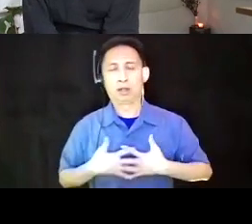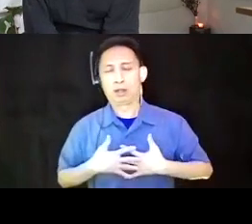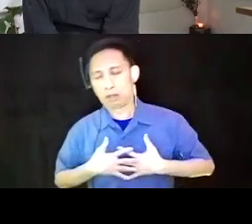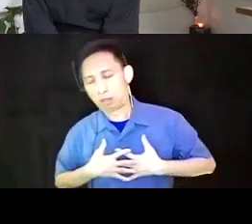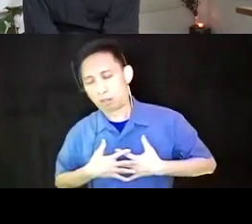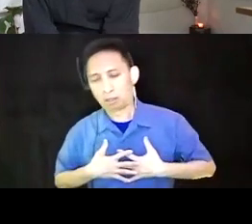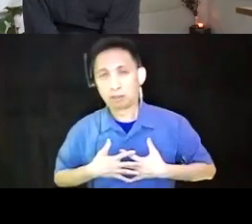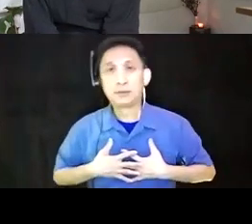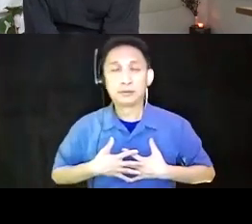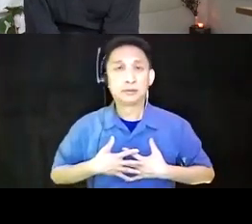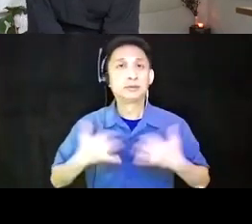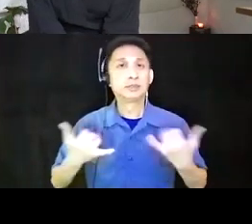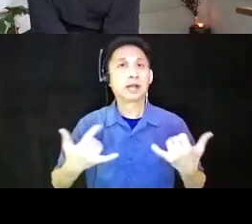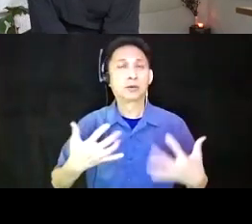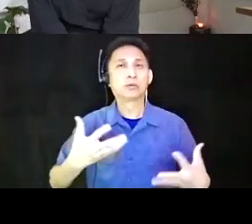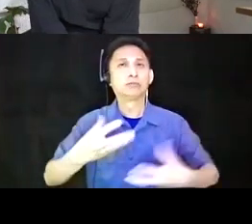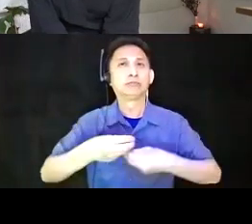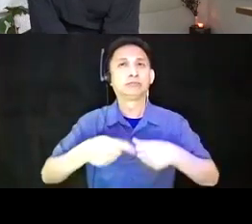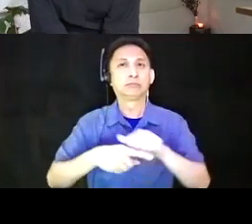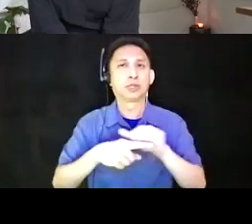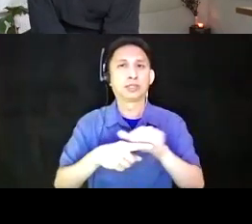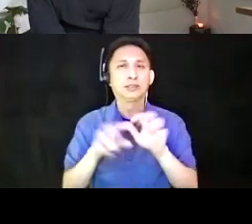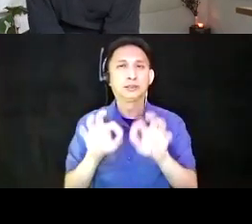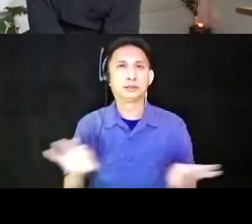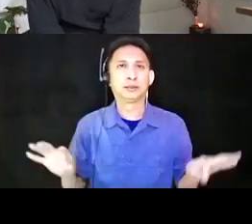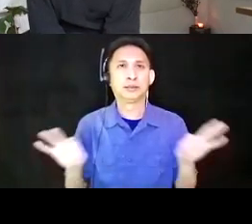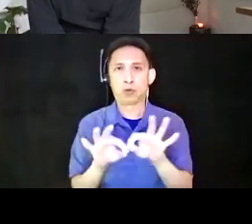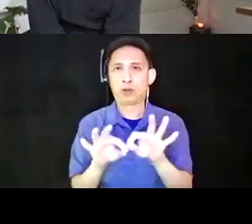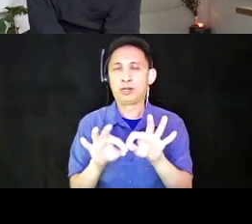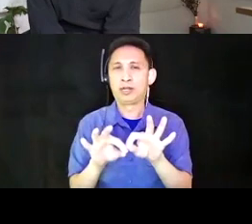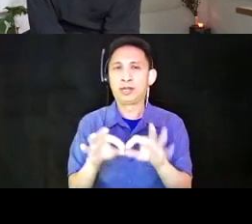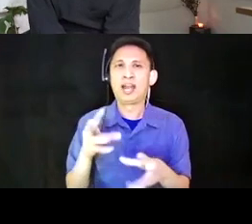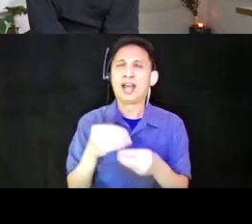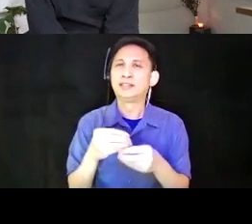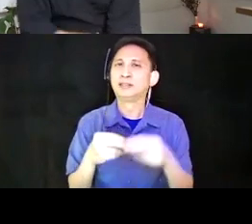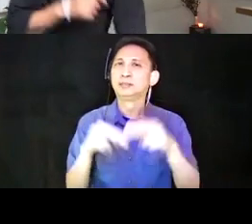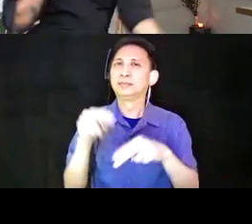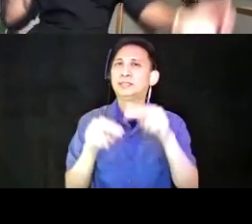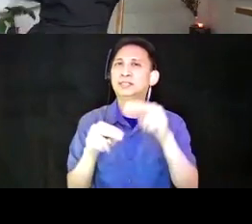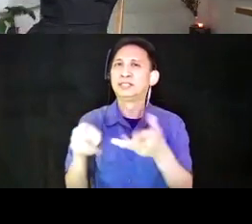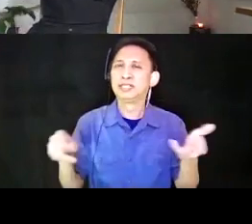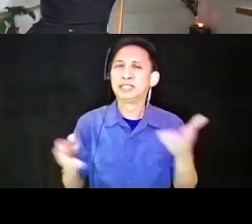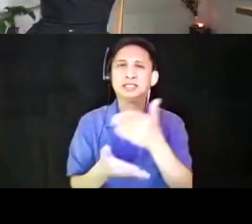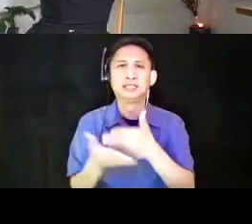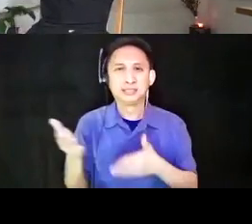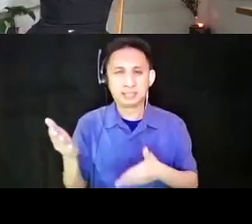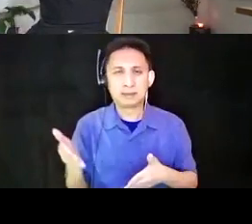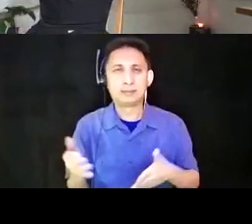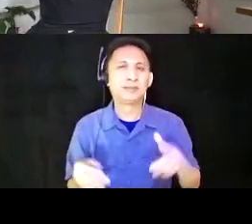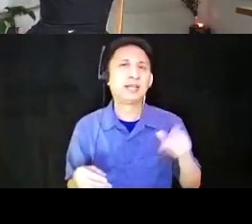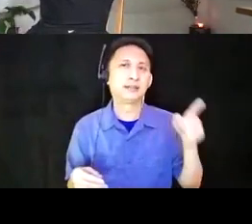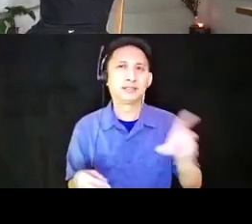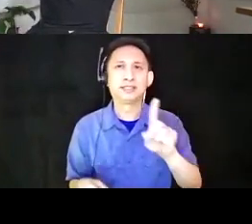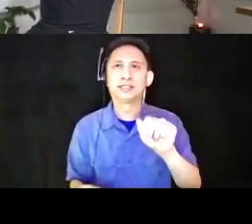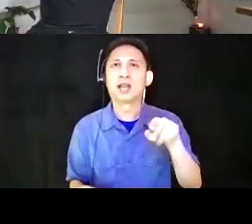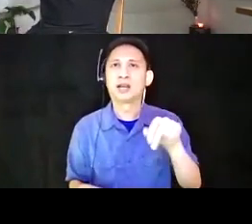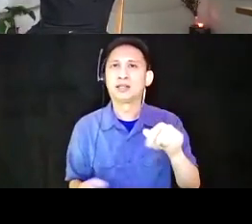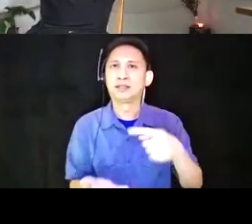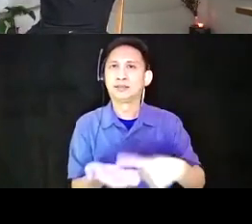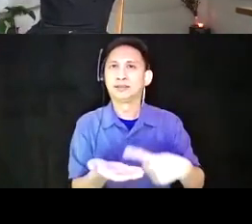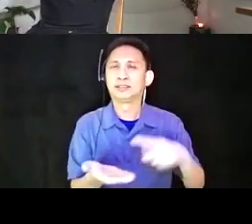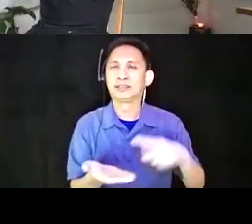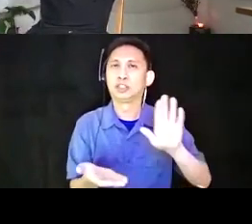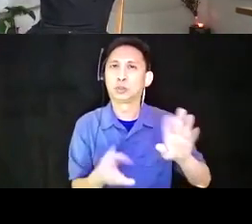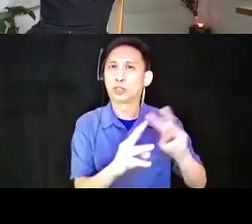practice is really important. And it also builds off of some of the things that Donna talked about in her workshop. So the